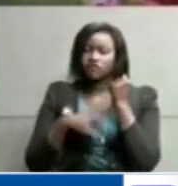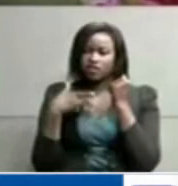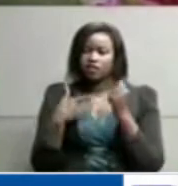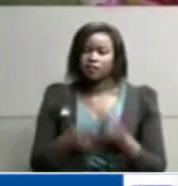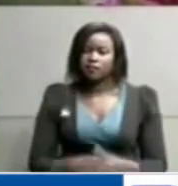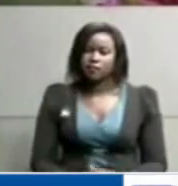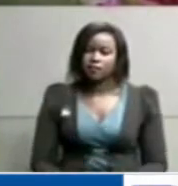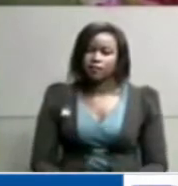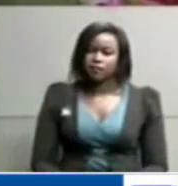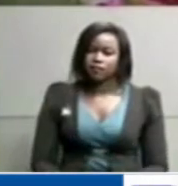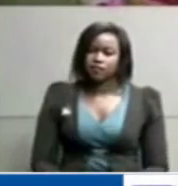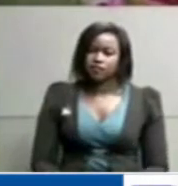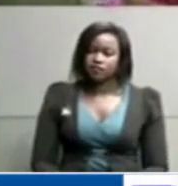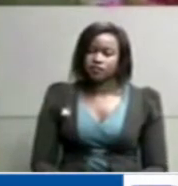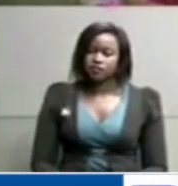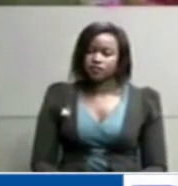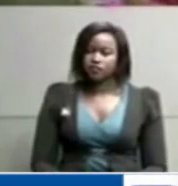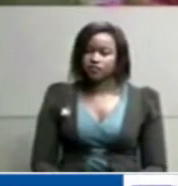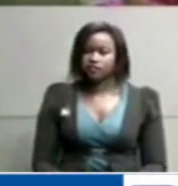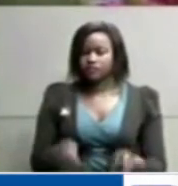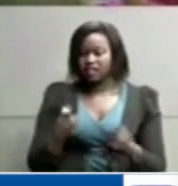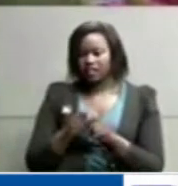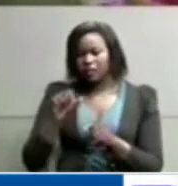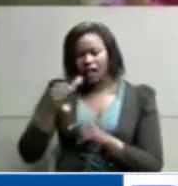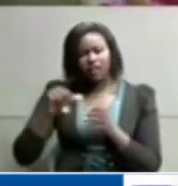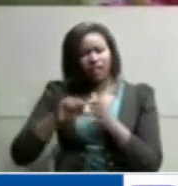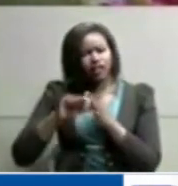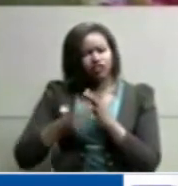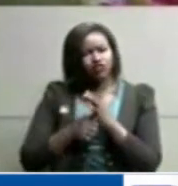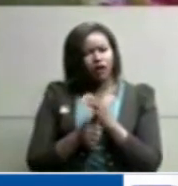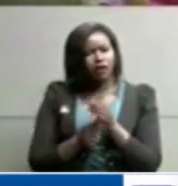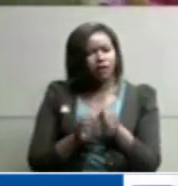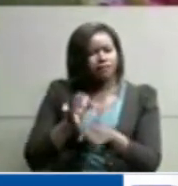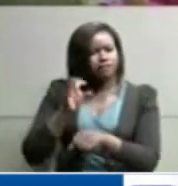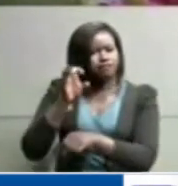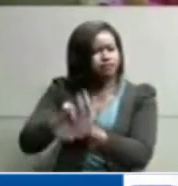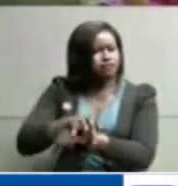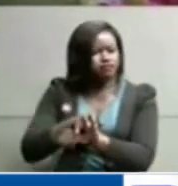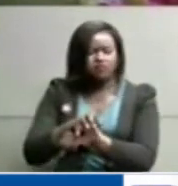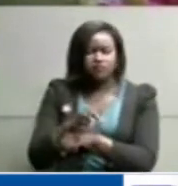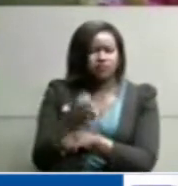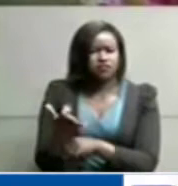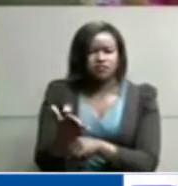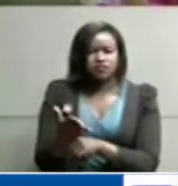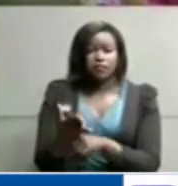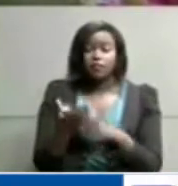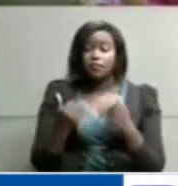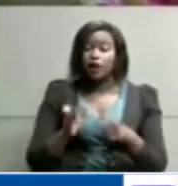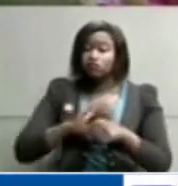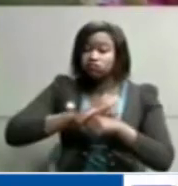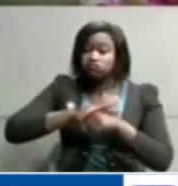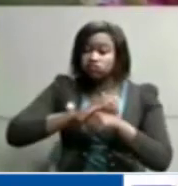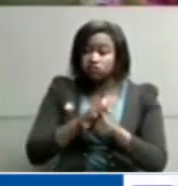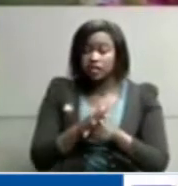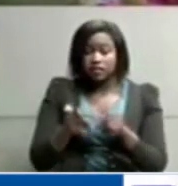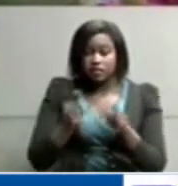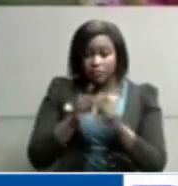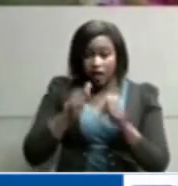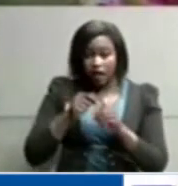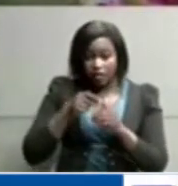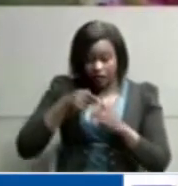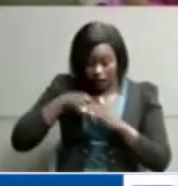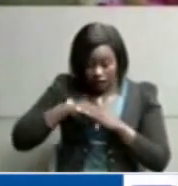The other thing on Orofiko, we get the virus gets into the digestive